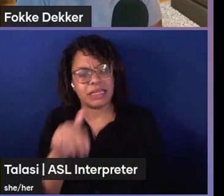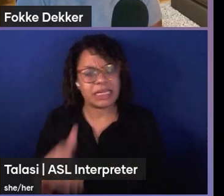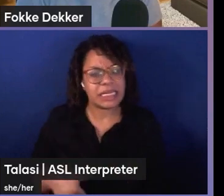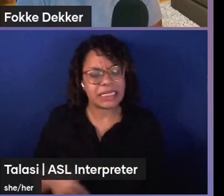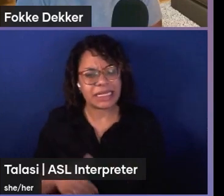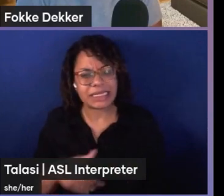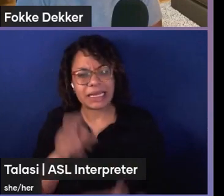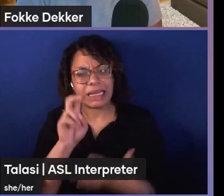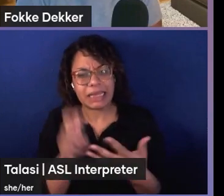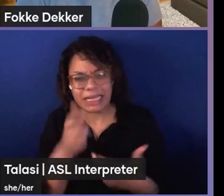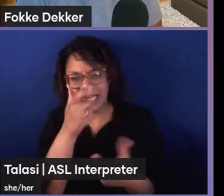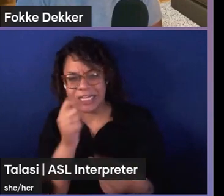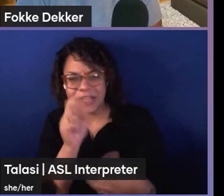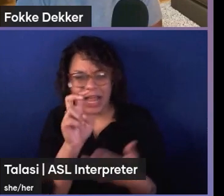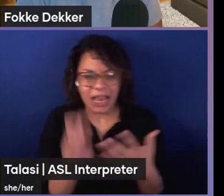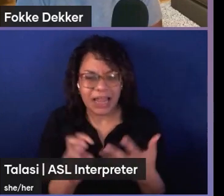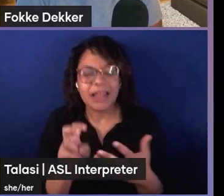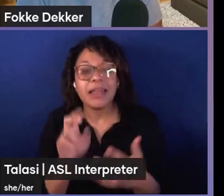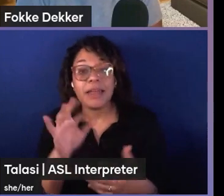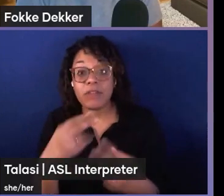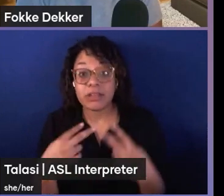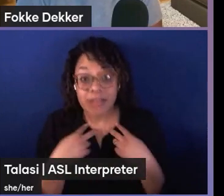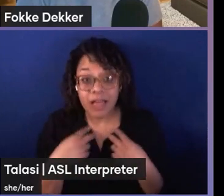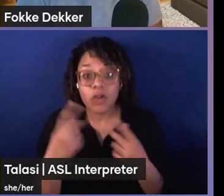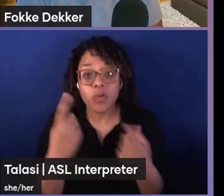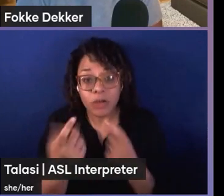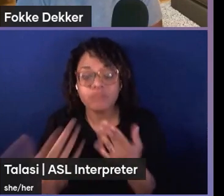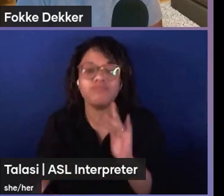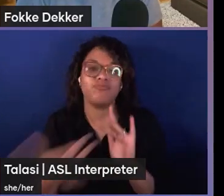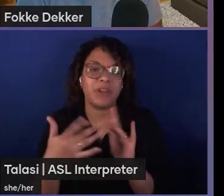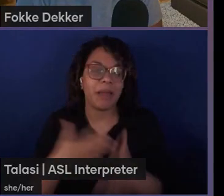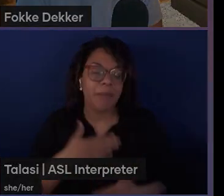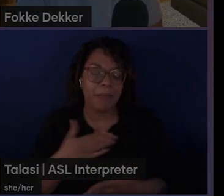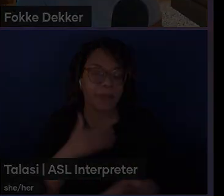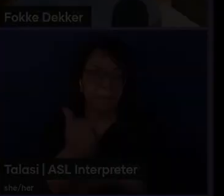stuck or if you have any questions, just reach out. I'd be more than happy to help.